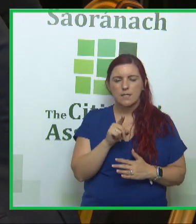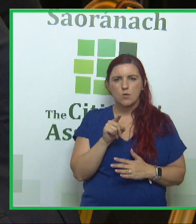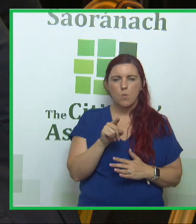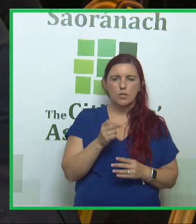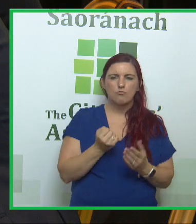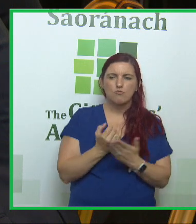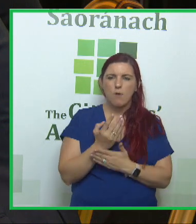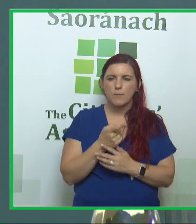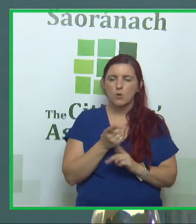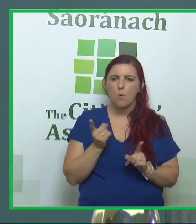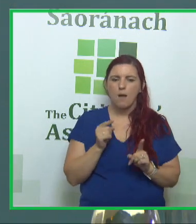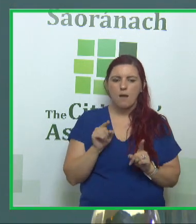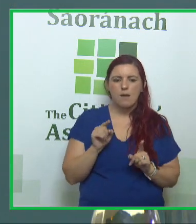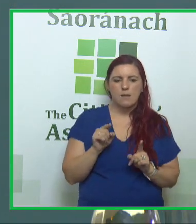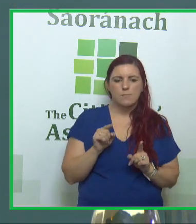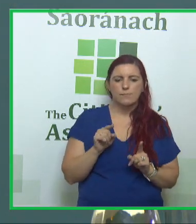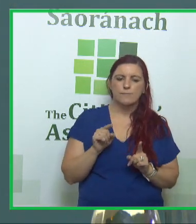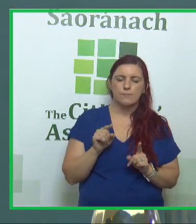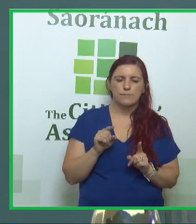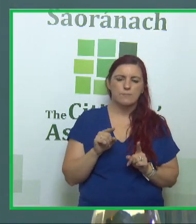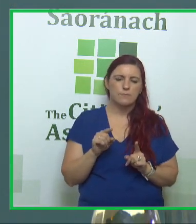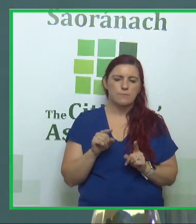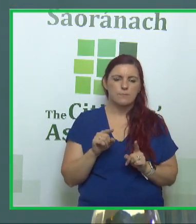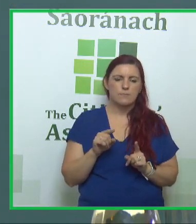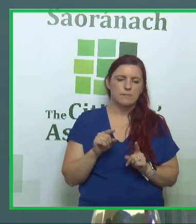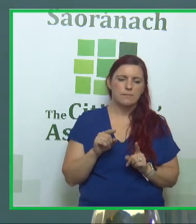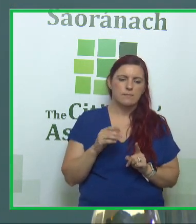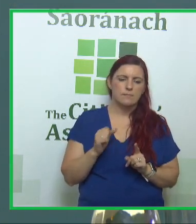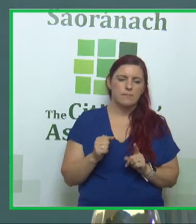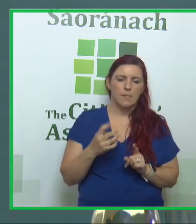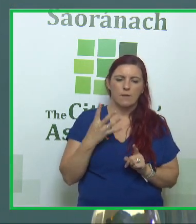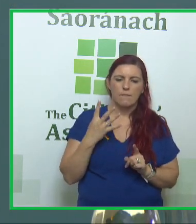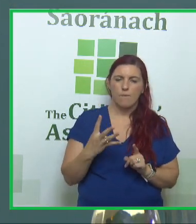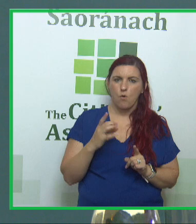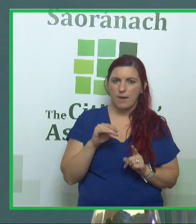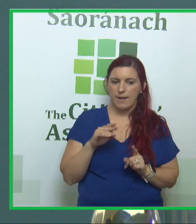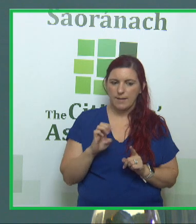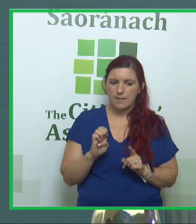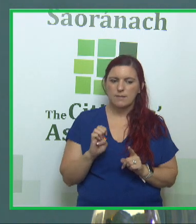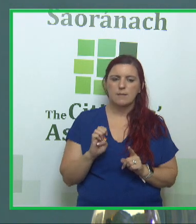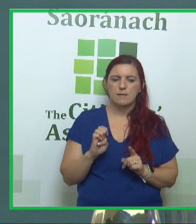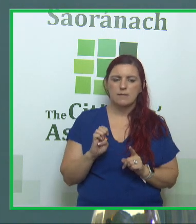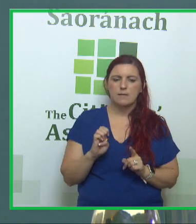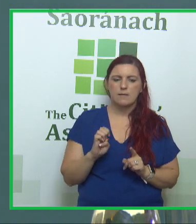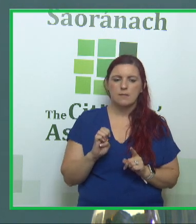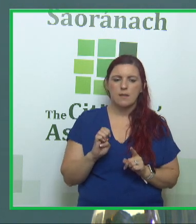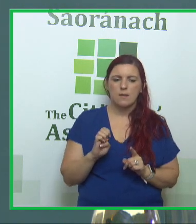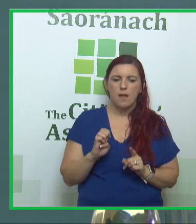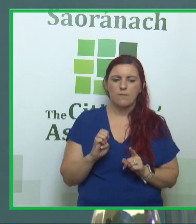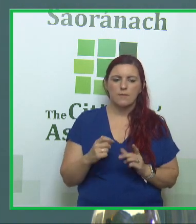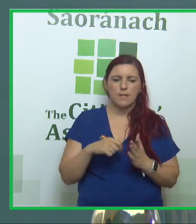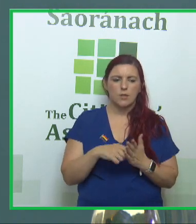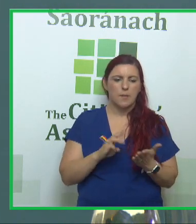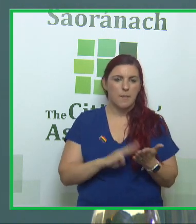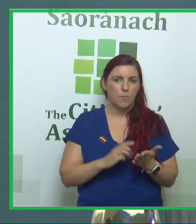it to you, the team are out. We have full case loads. Each member of staff takes